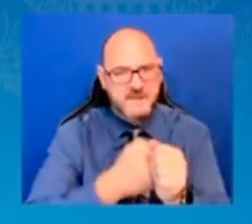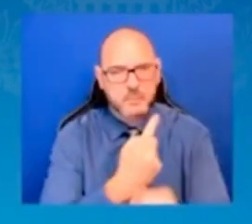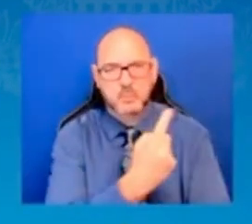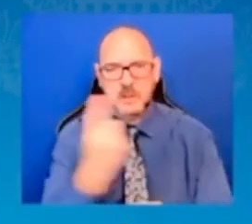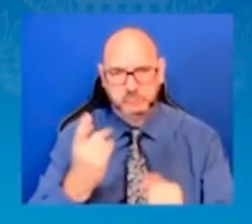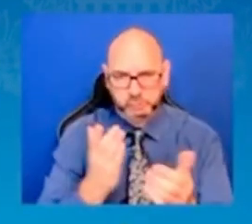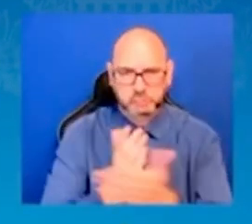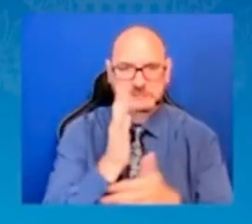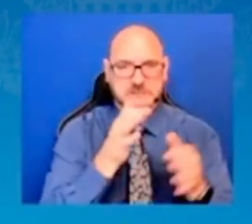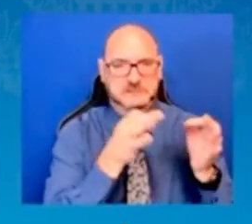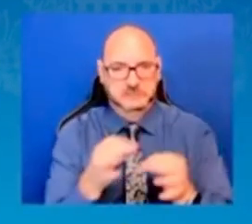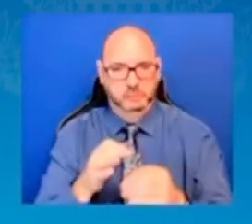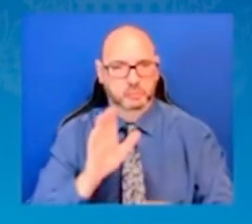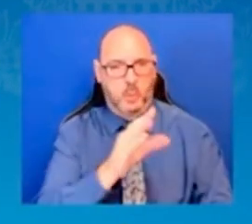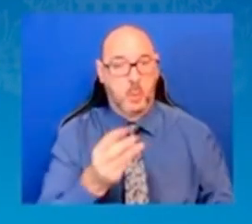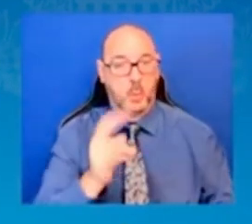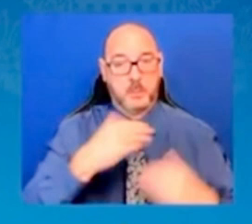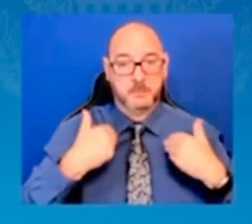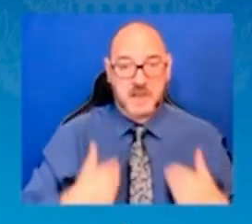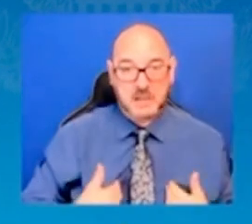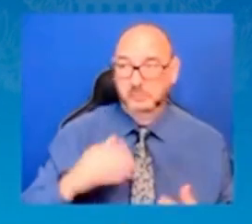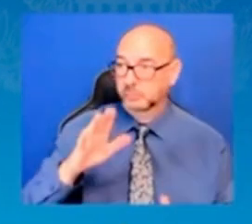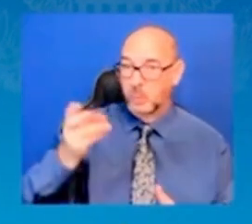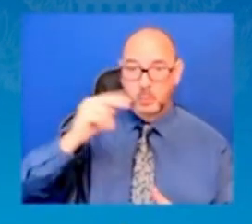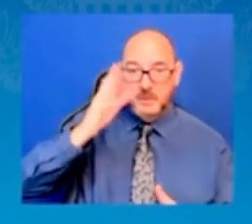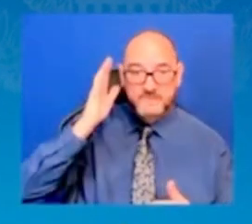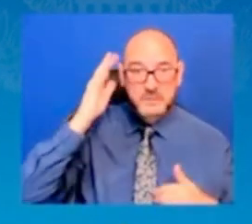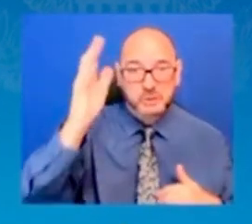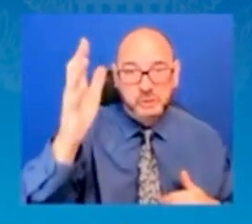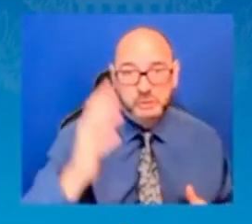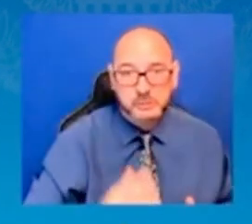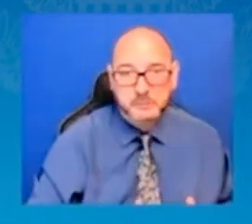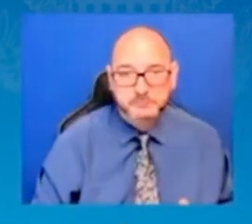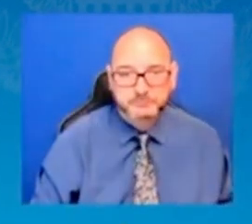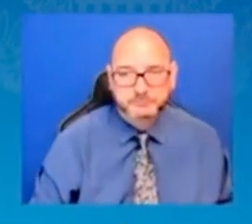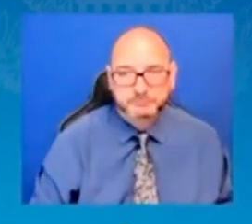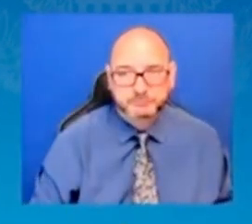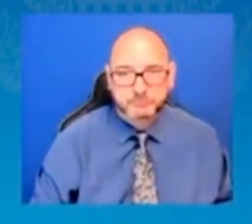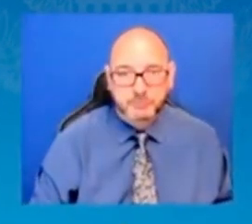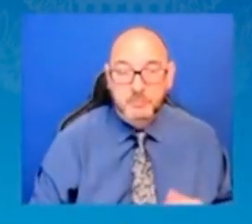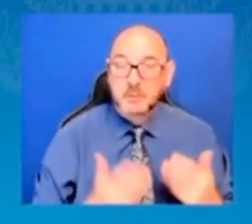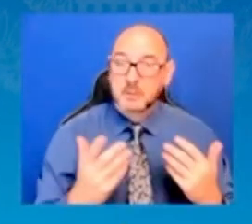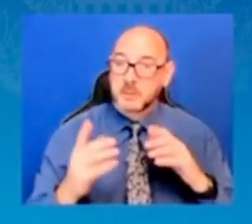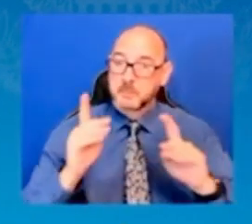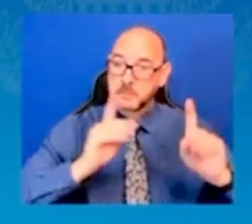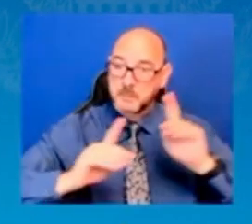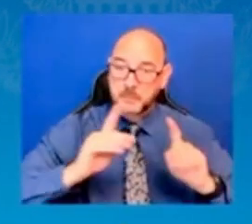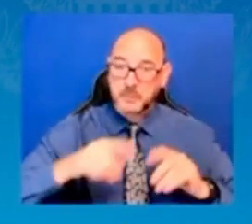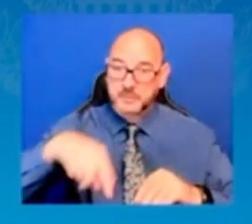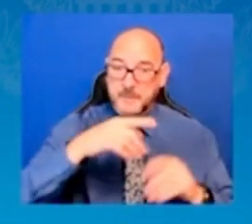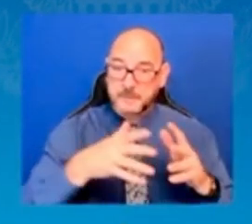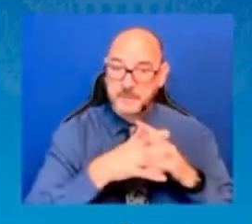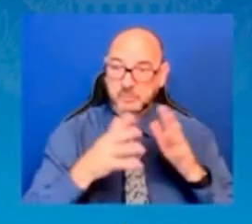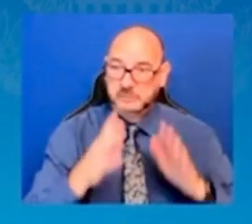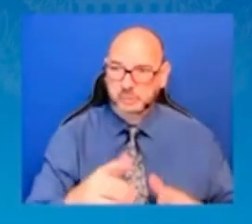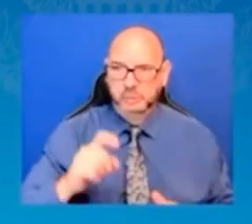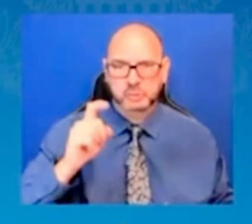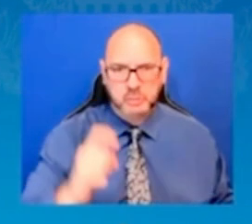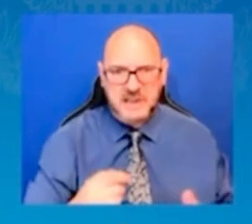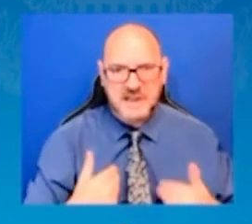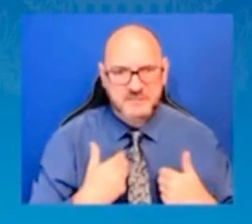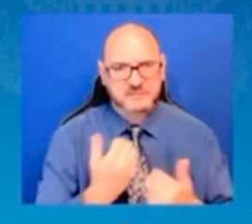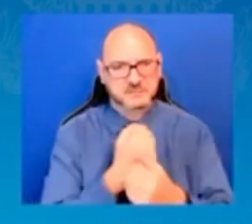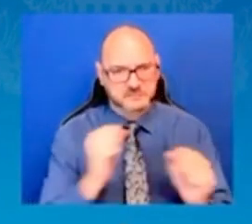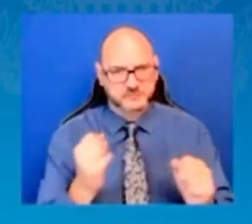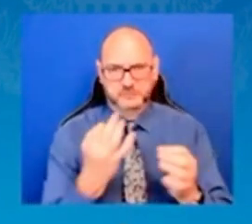own future, and that all people in our country should have that freedom and liberty. So with that, I thank